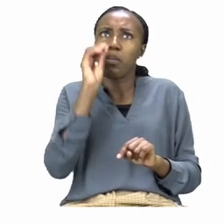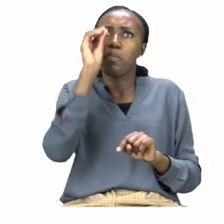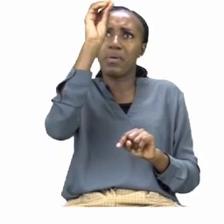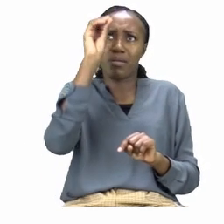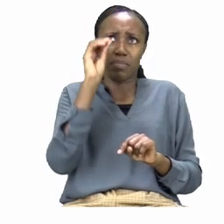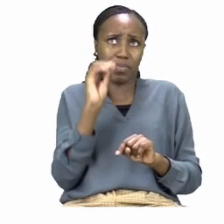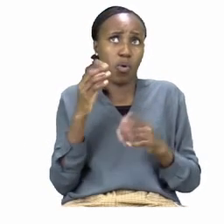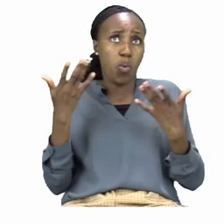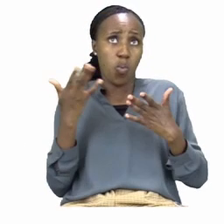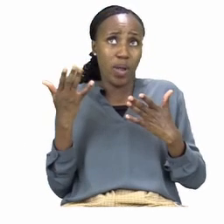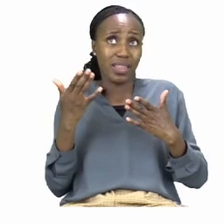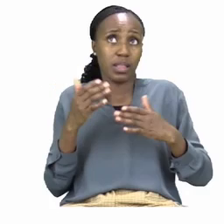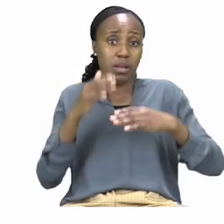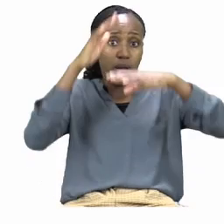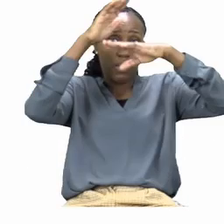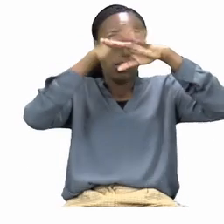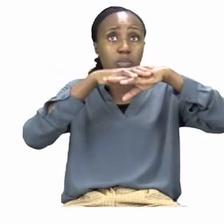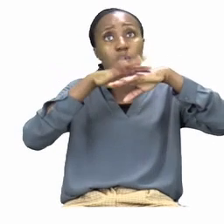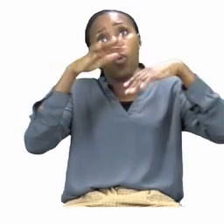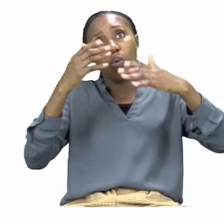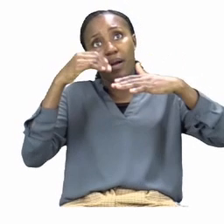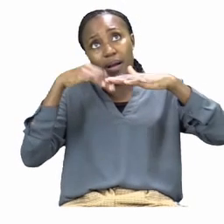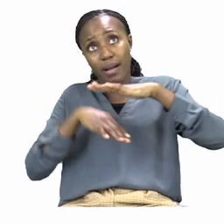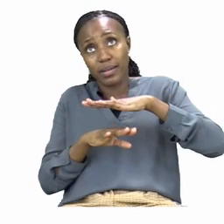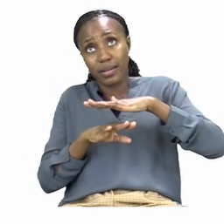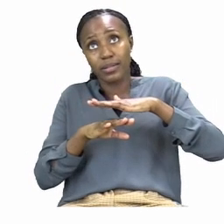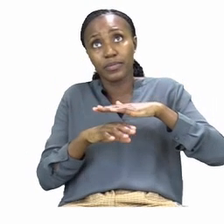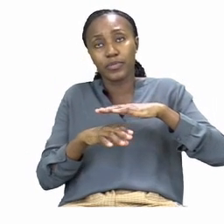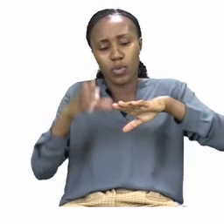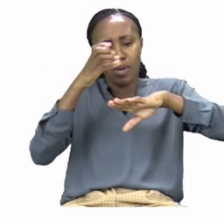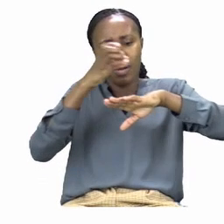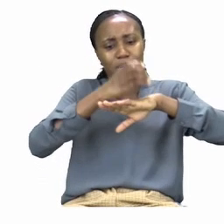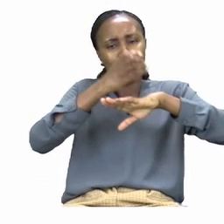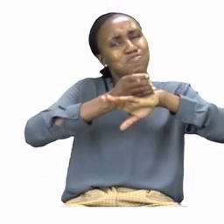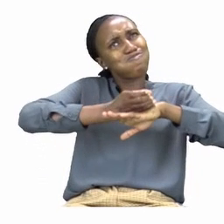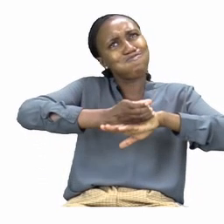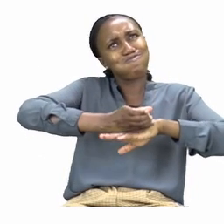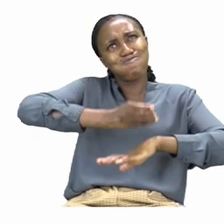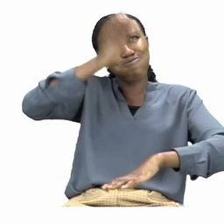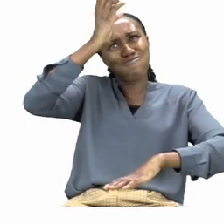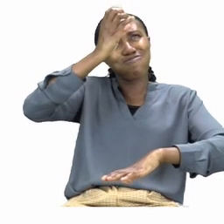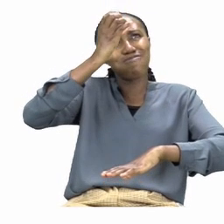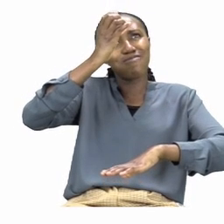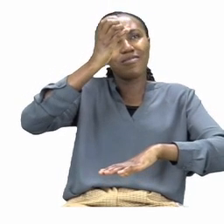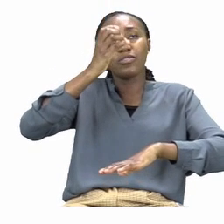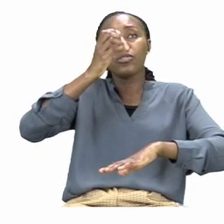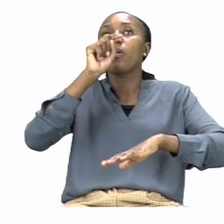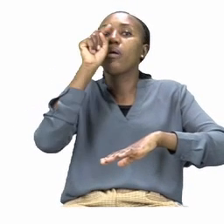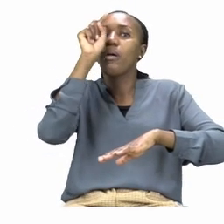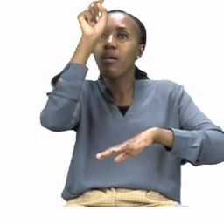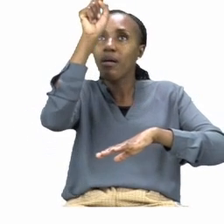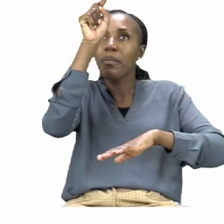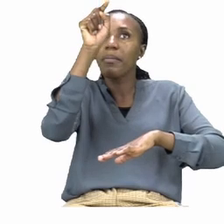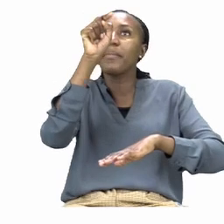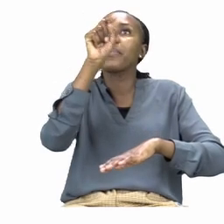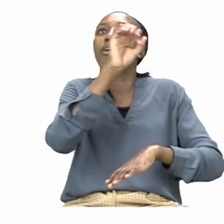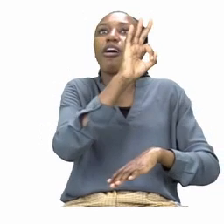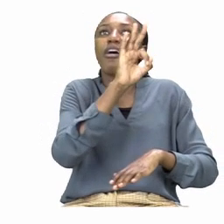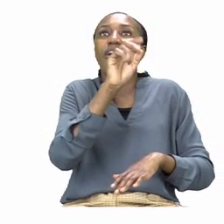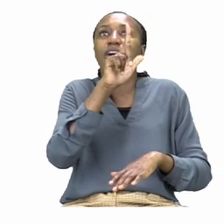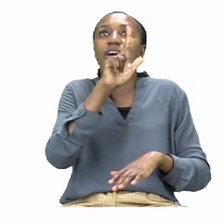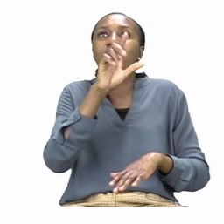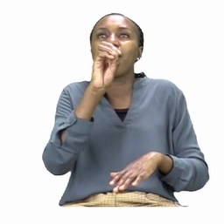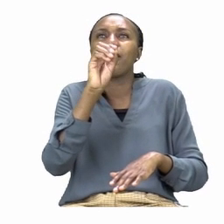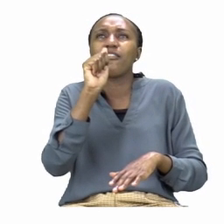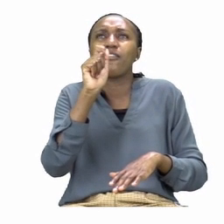see a nice big picture of a glass. And on top of the glass, it shows the item or where the item